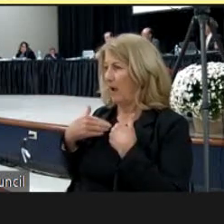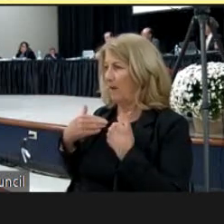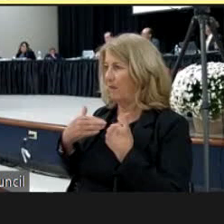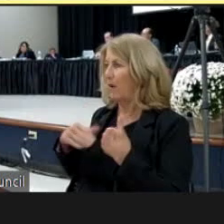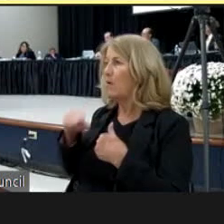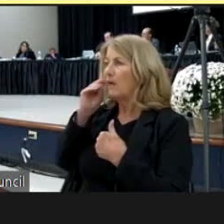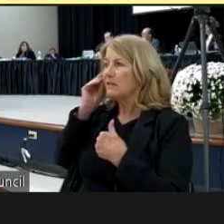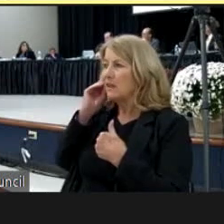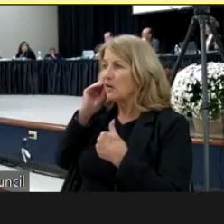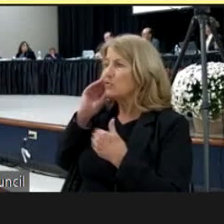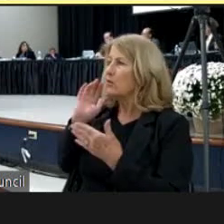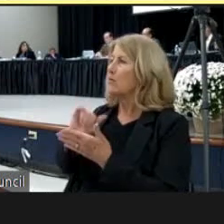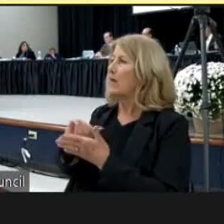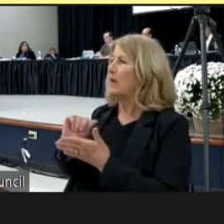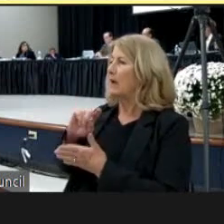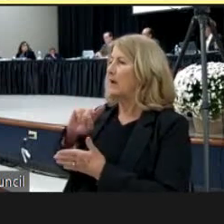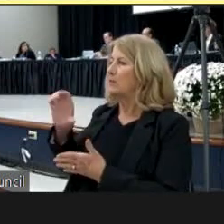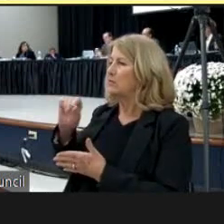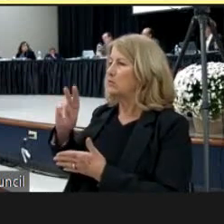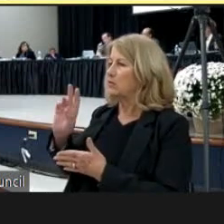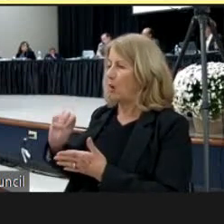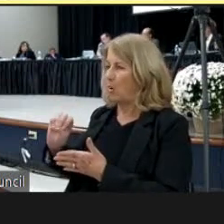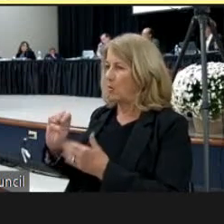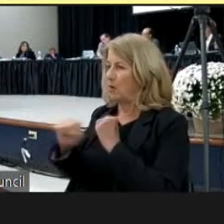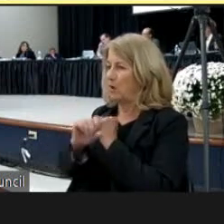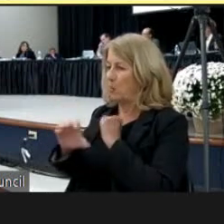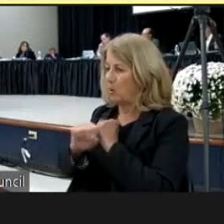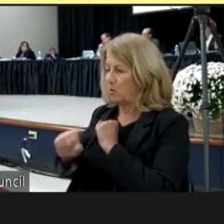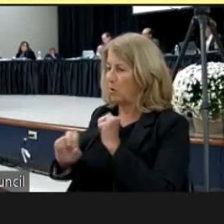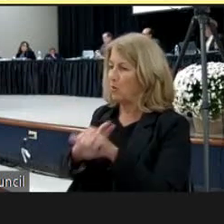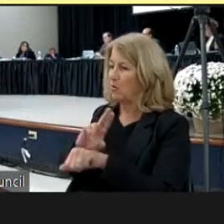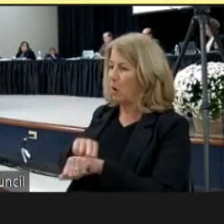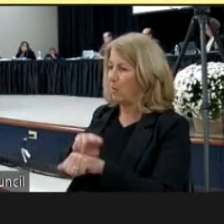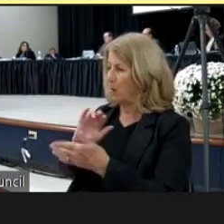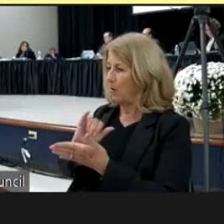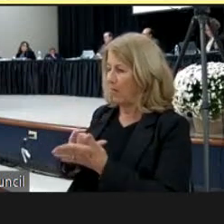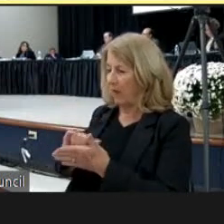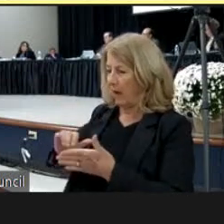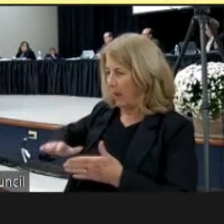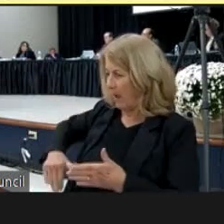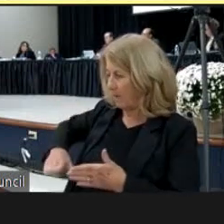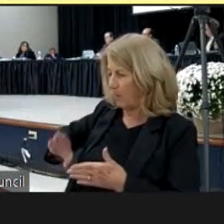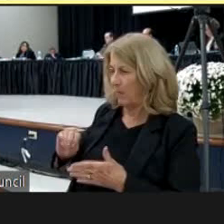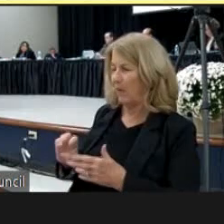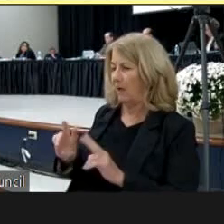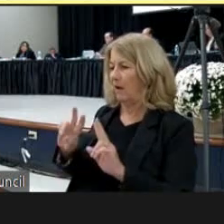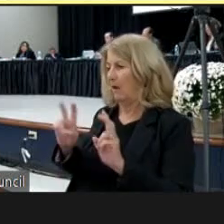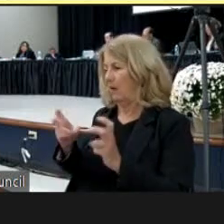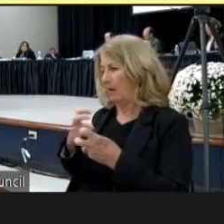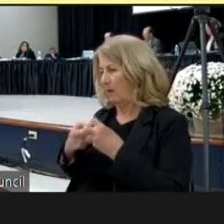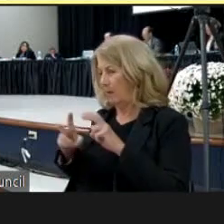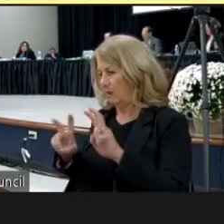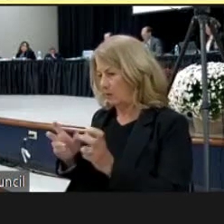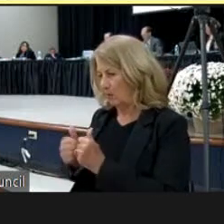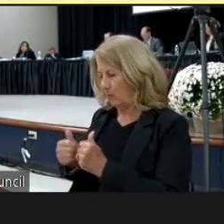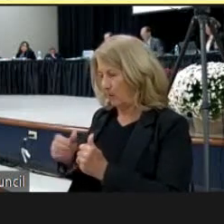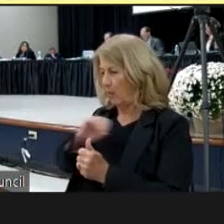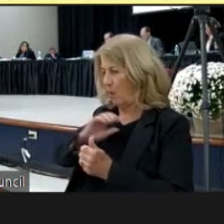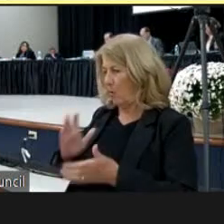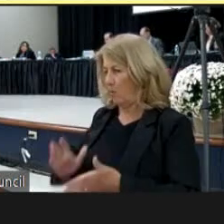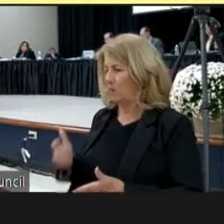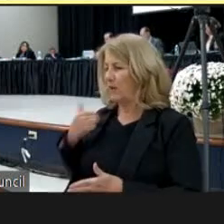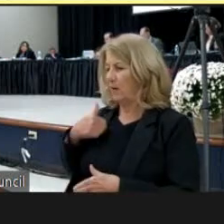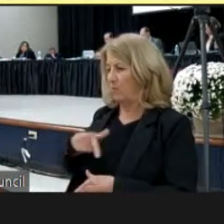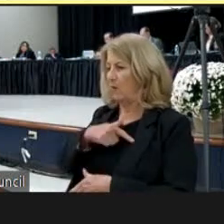Hmm. And so typically that hasn't been an issue with owners. And we've